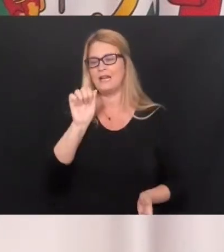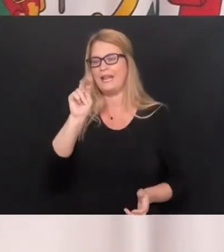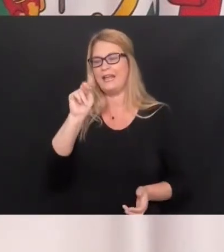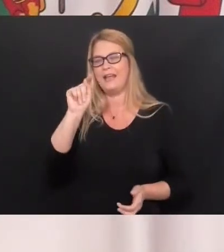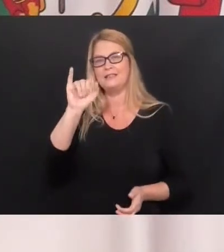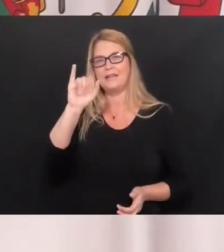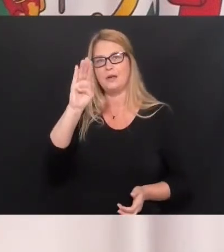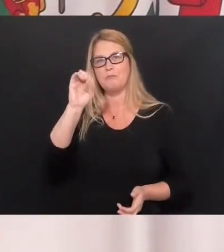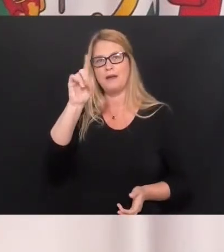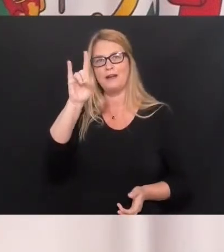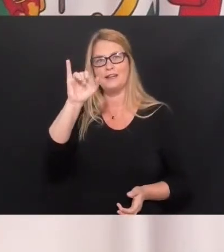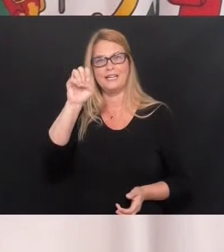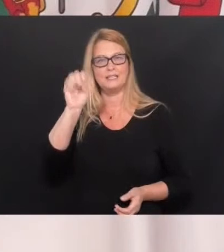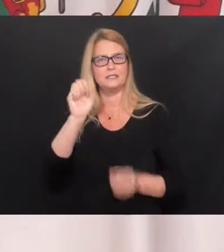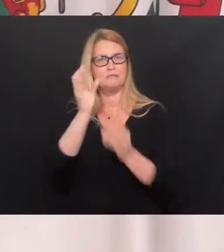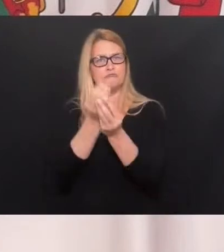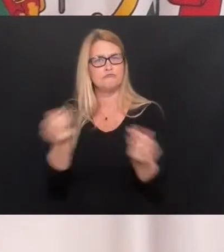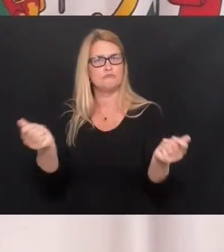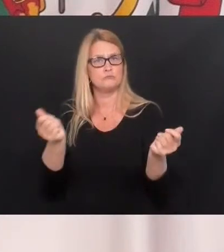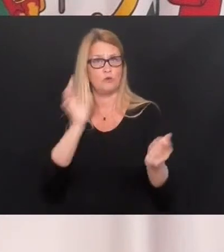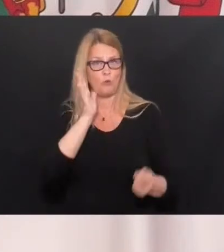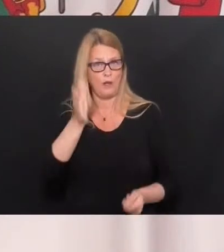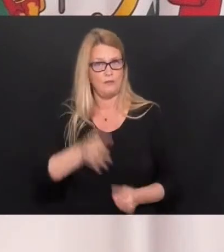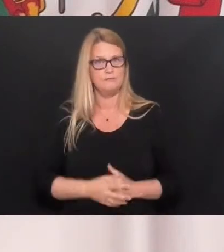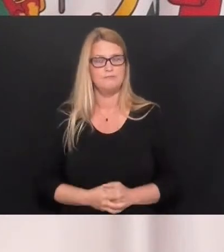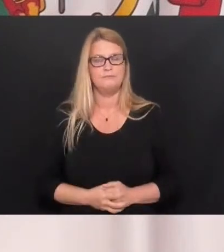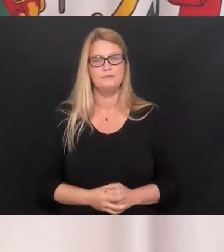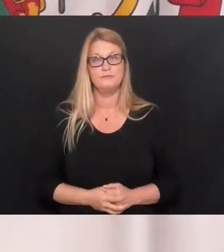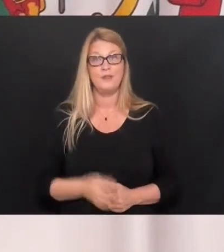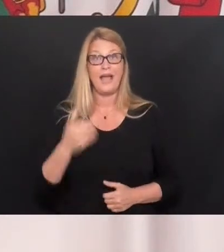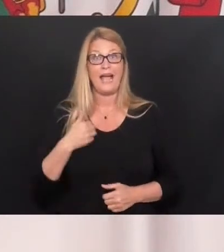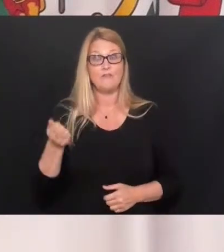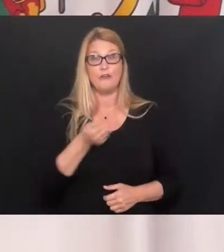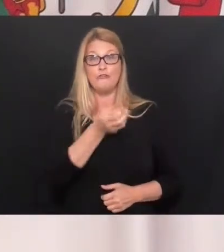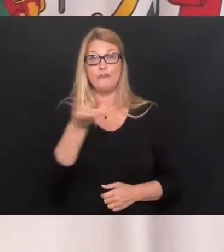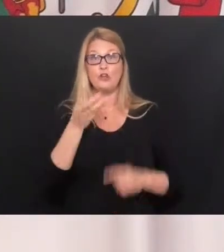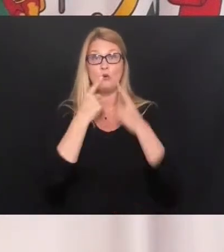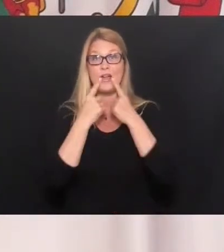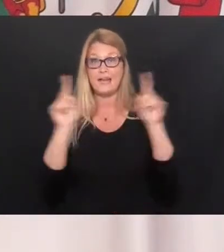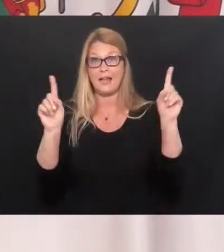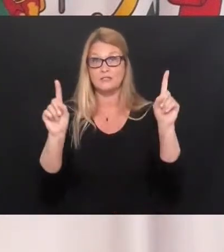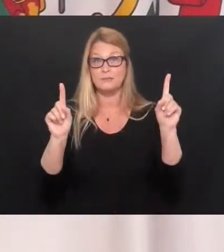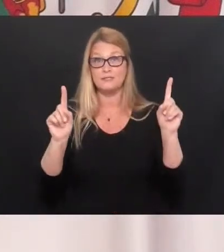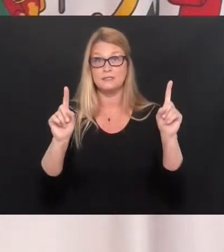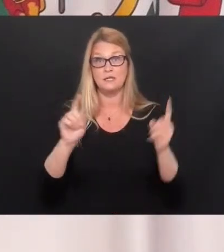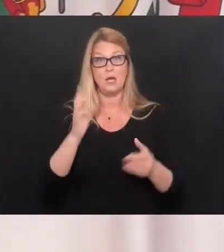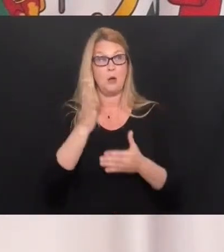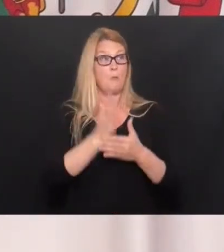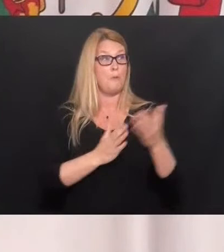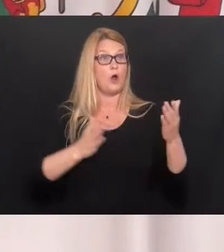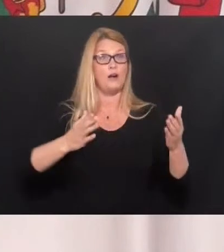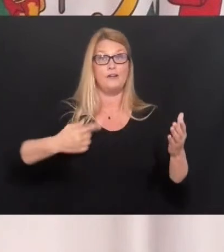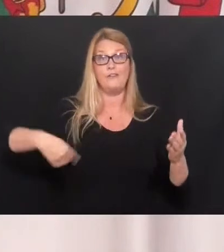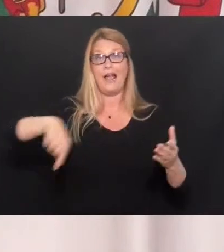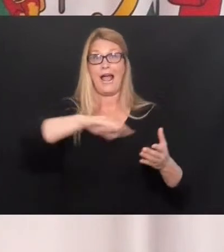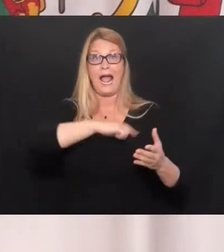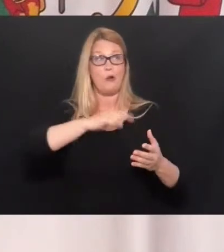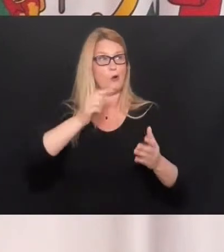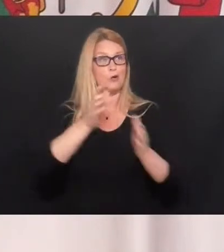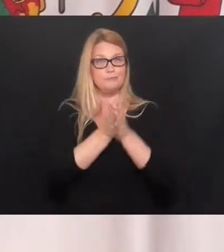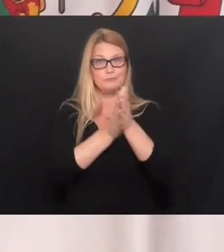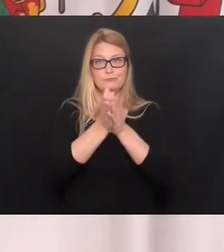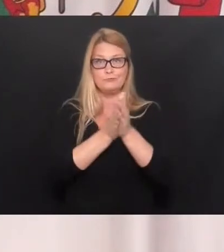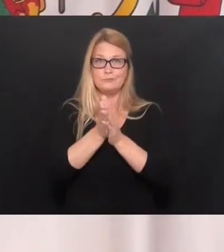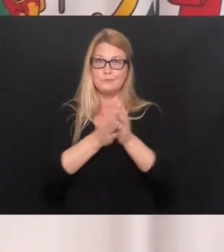workers. Now I've got some announcements. As part of this ongoing effort to get more vaccines in